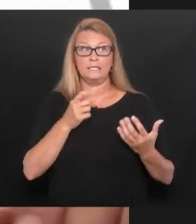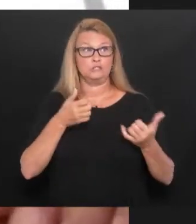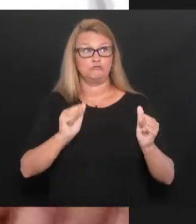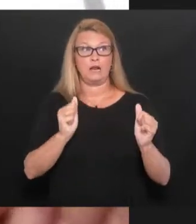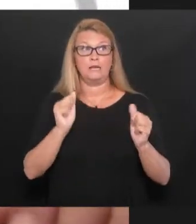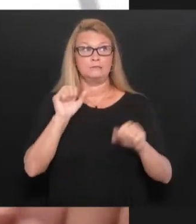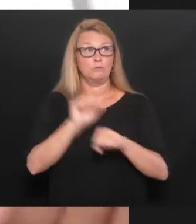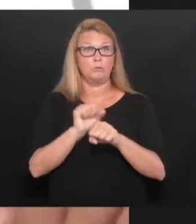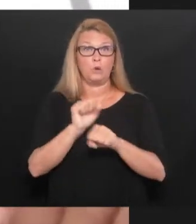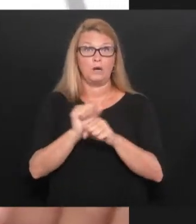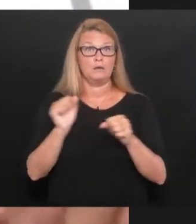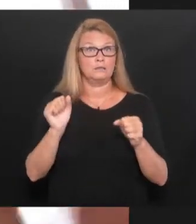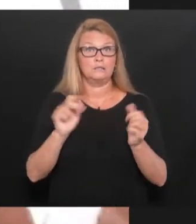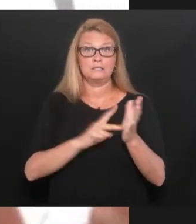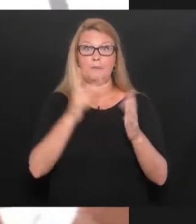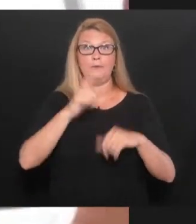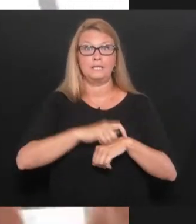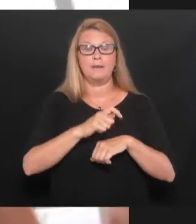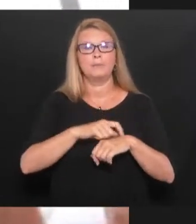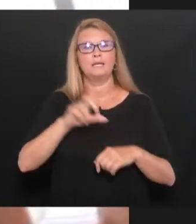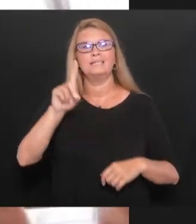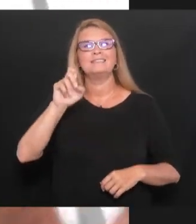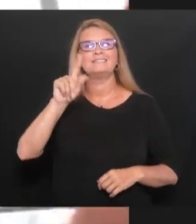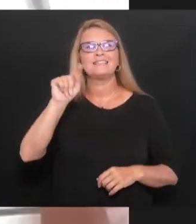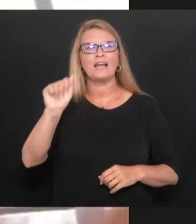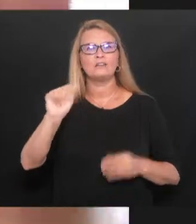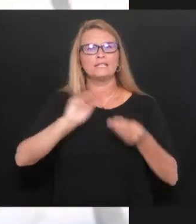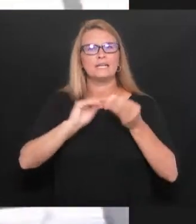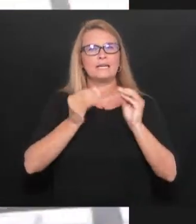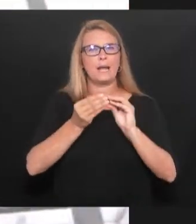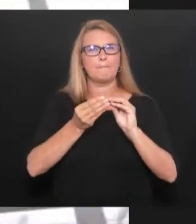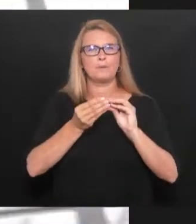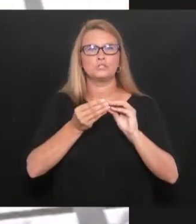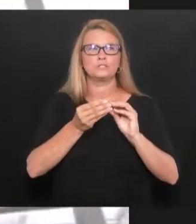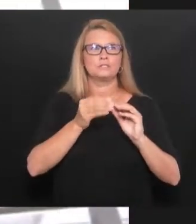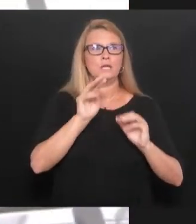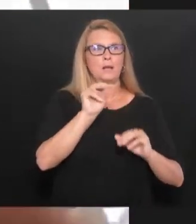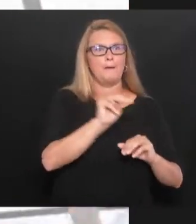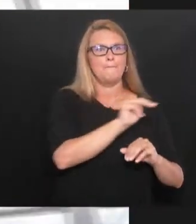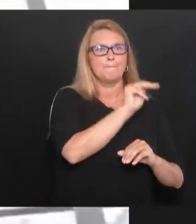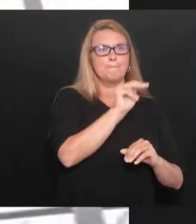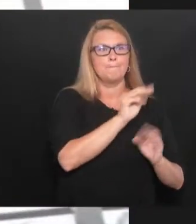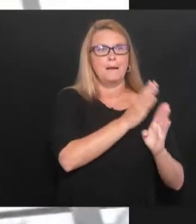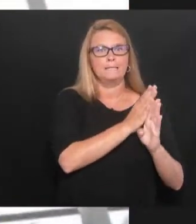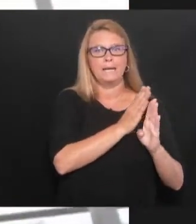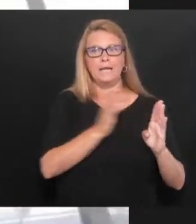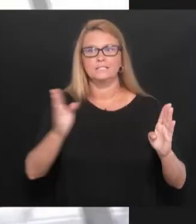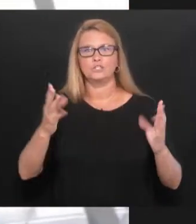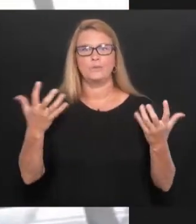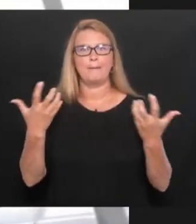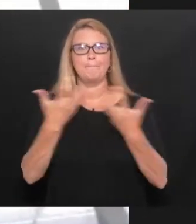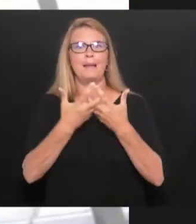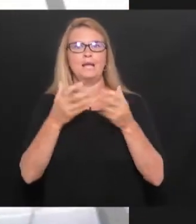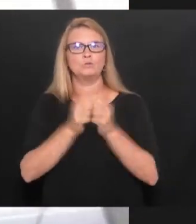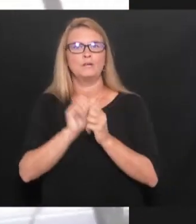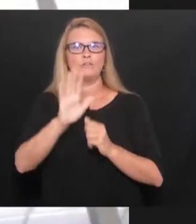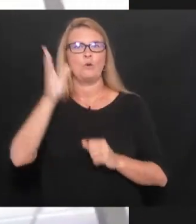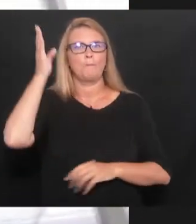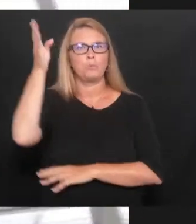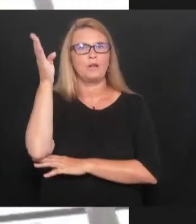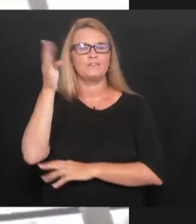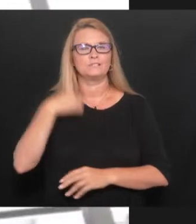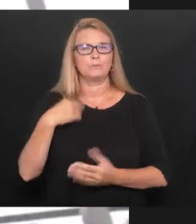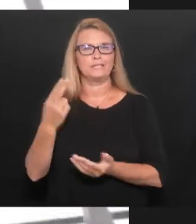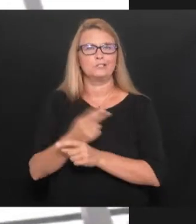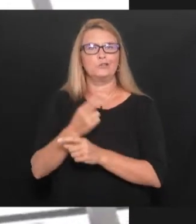anyway, but I'm wondering if we can get Delta numbers to come out Monday, Wednesday, and Friday so they coincide with the briefing so we can get some context. I